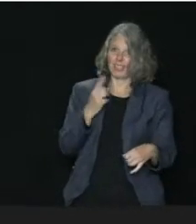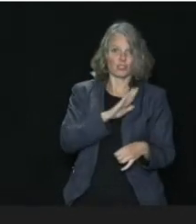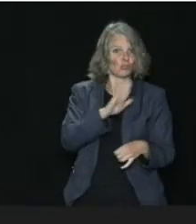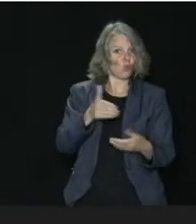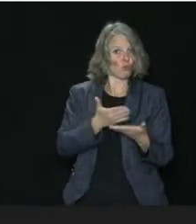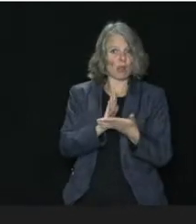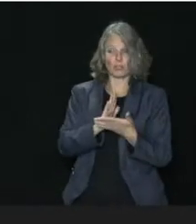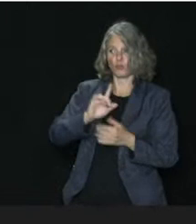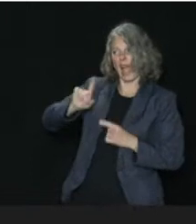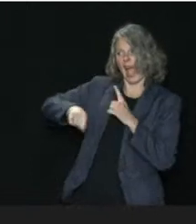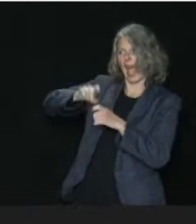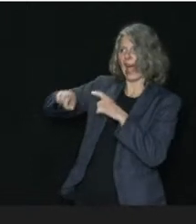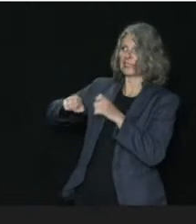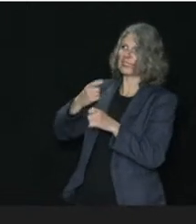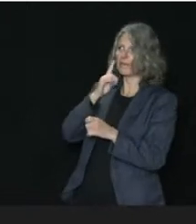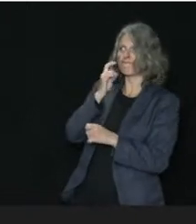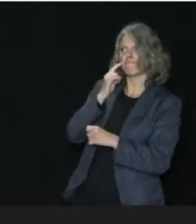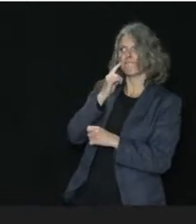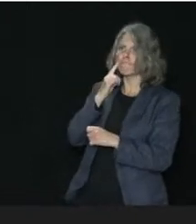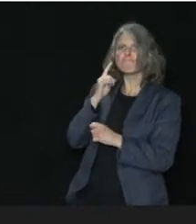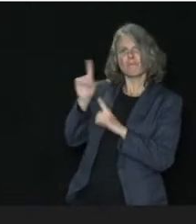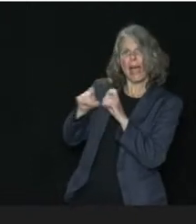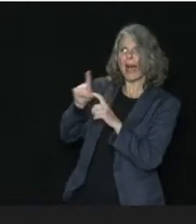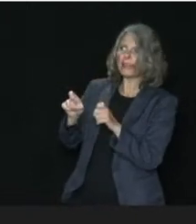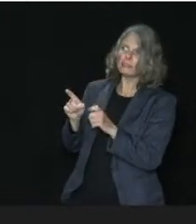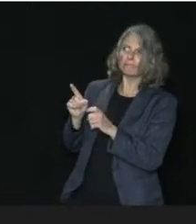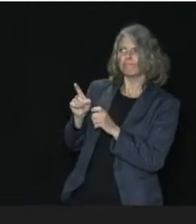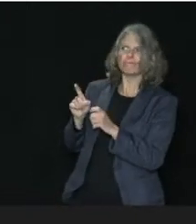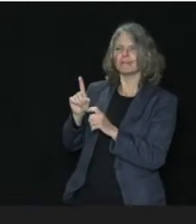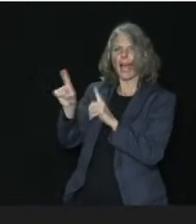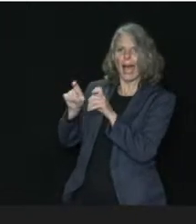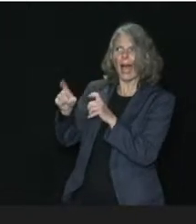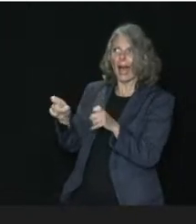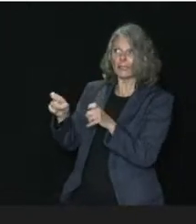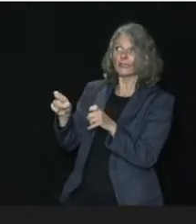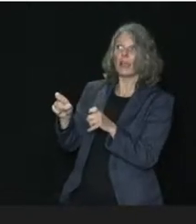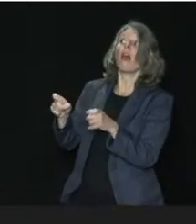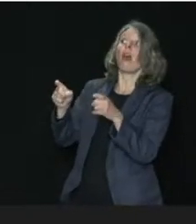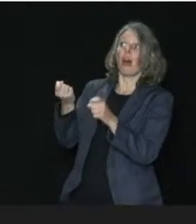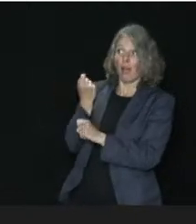ask as many questions as you need and take informed consent.